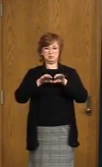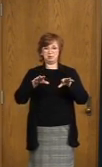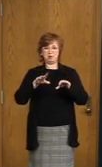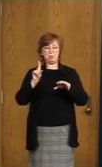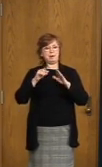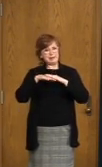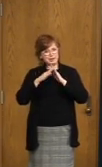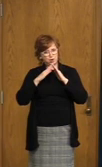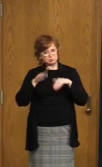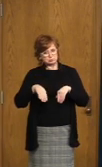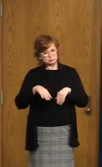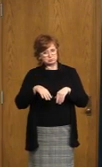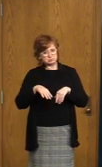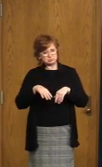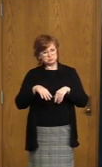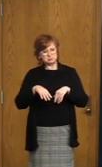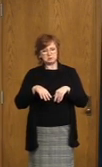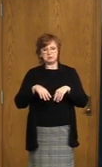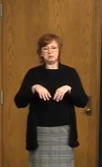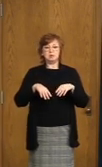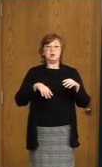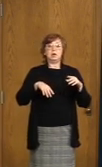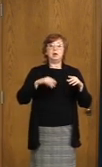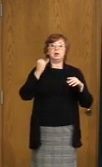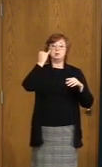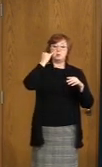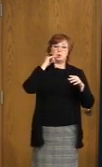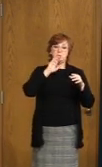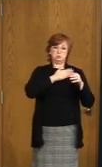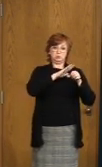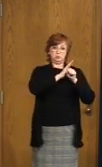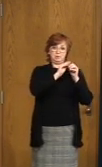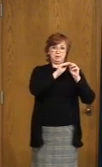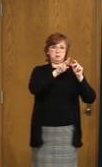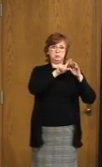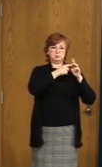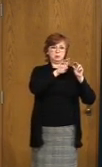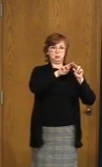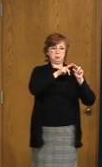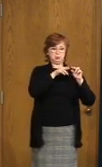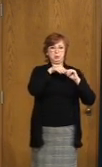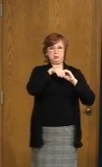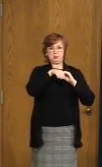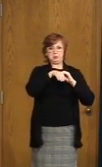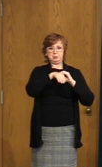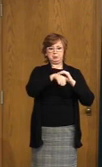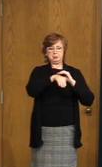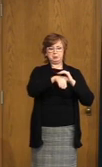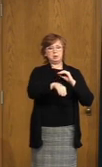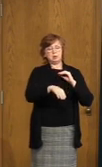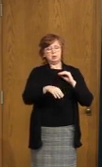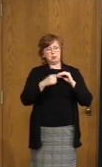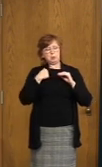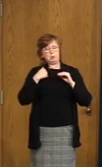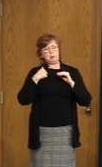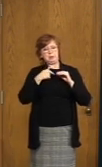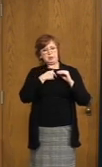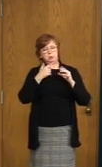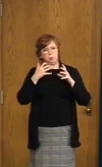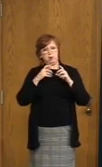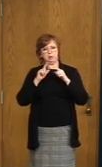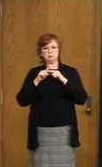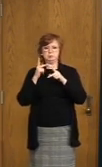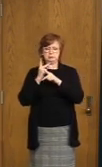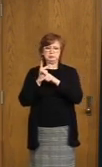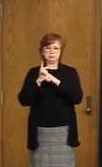obviously, if our numbers go down, I think we do want to go back to being able to meet with 1 or 2 consistent households, keeping a small